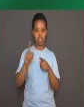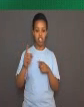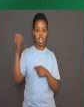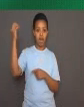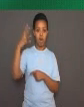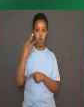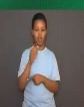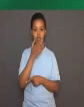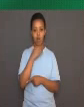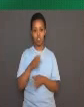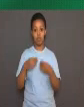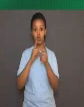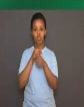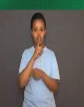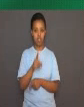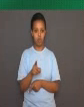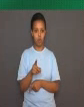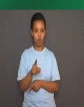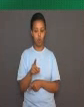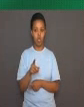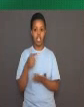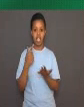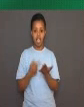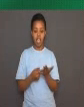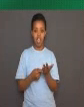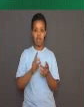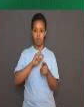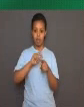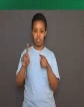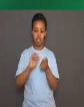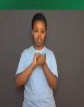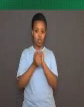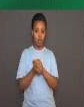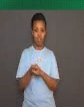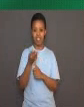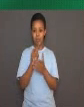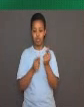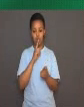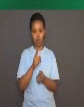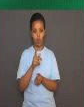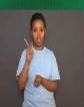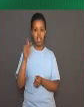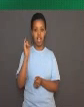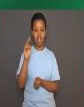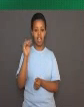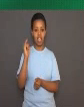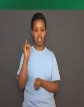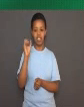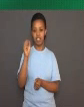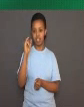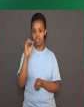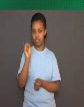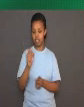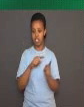light. It is only a directional change. Kinesis is an